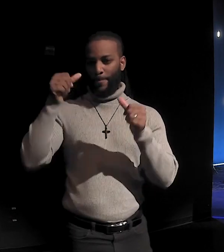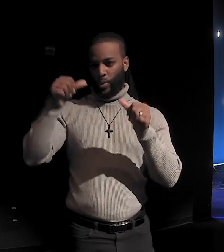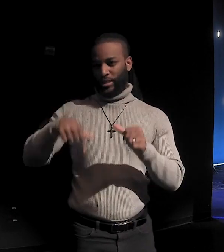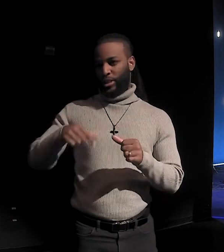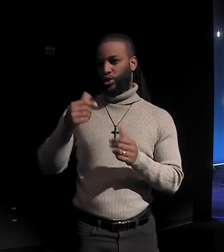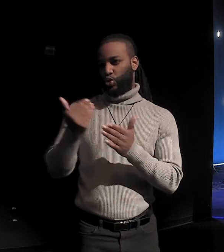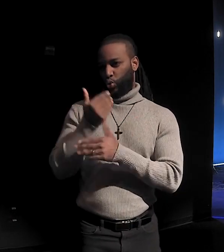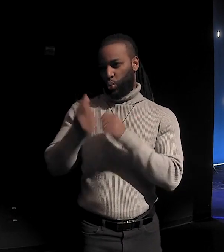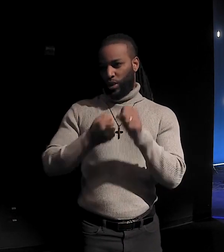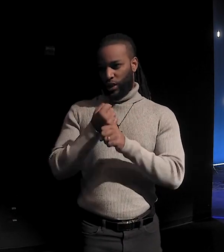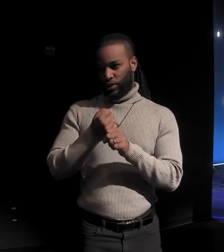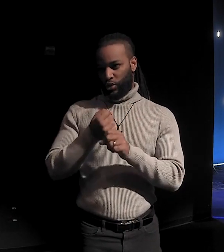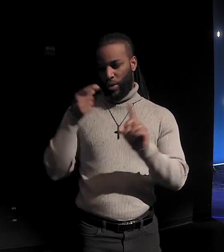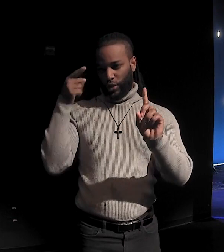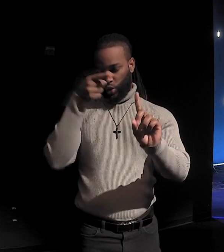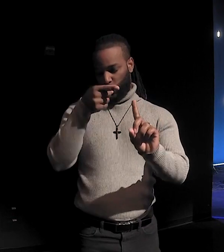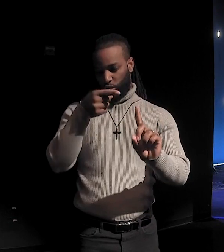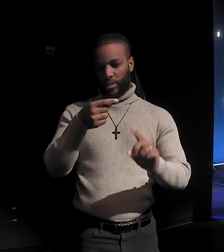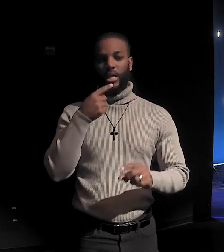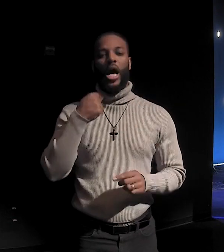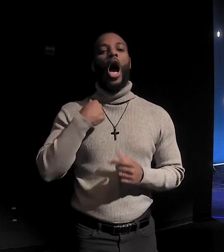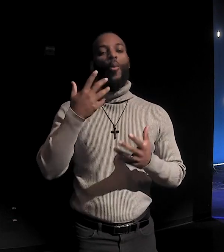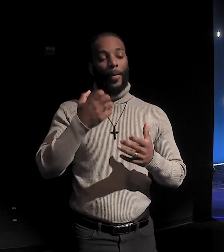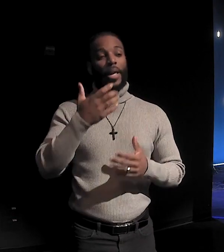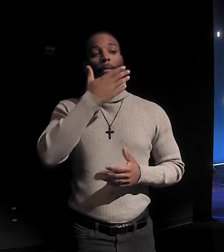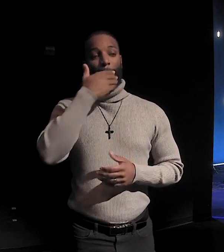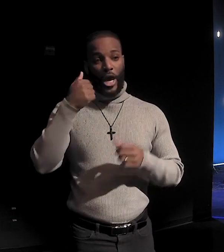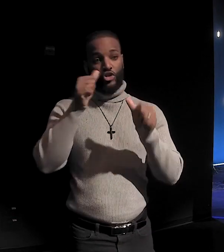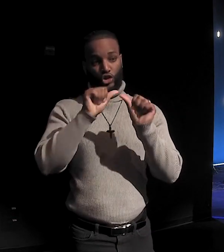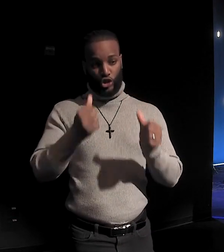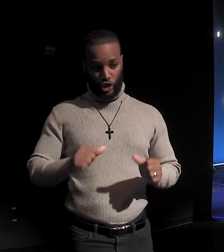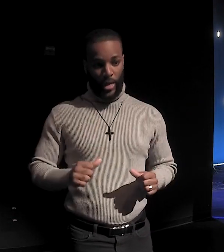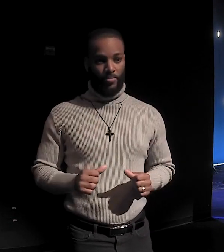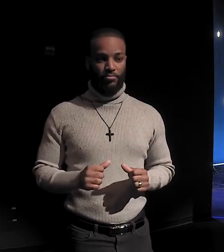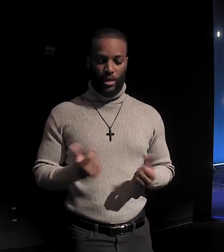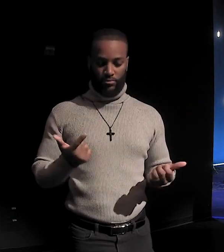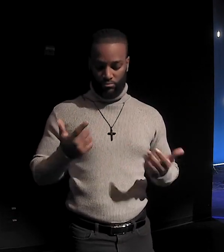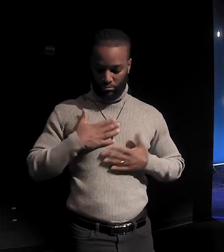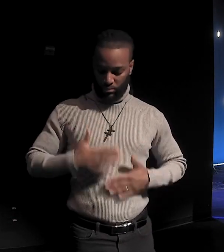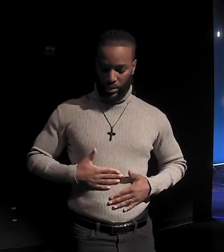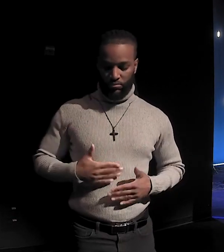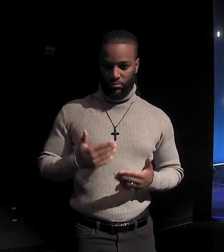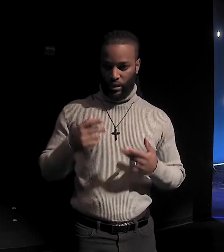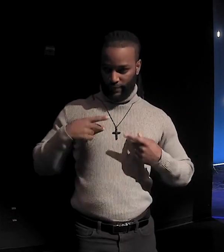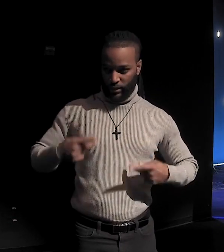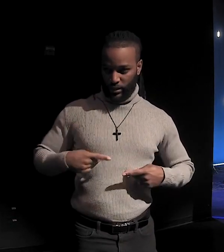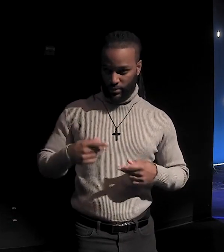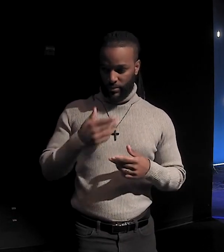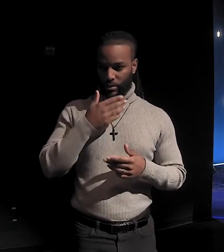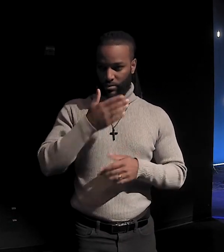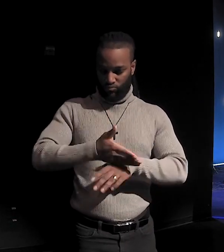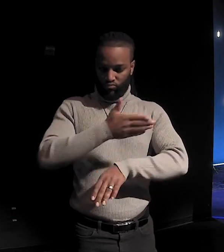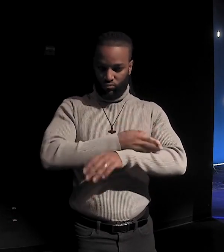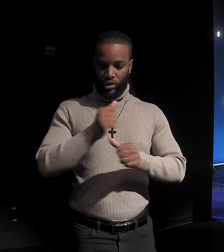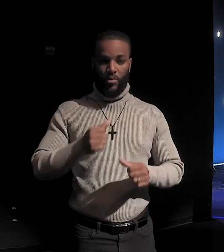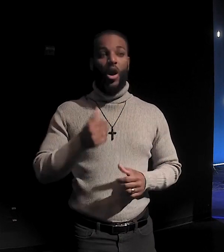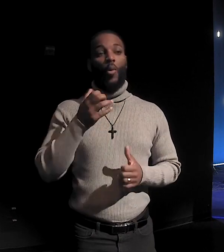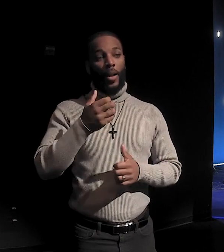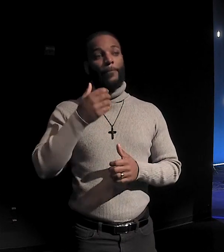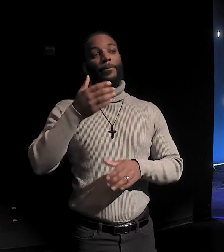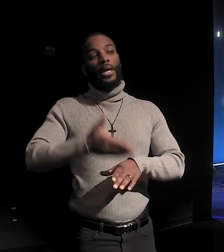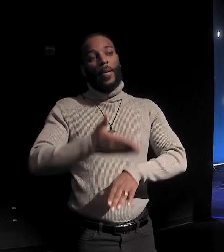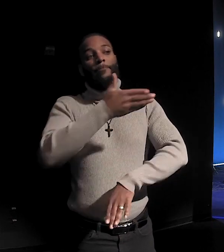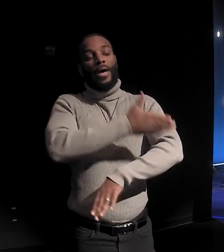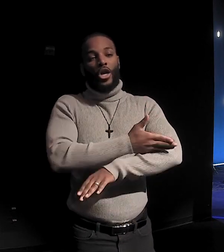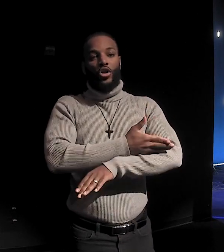resolution. He said, I want to be in better shape. I want to get better physically. And I want to be better financially.